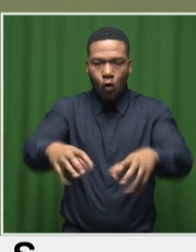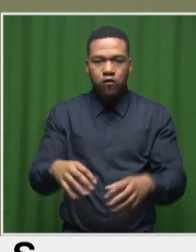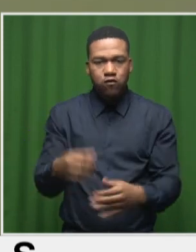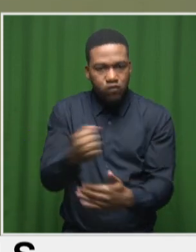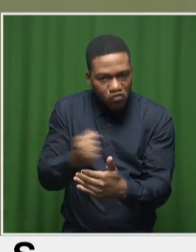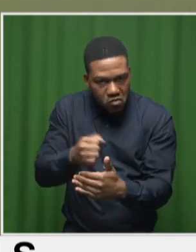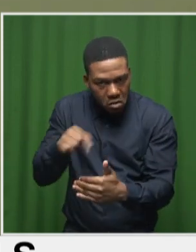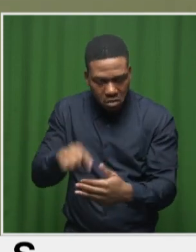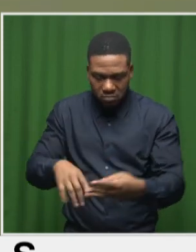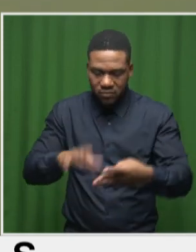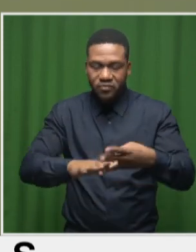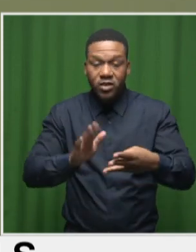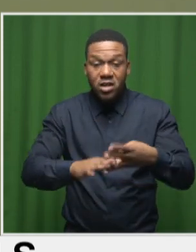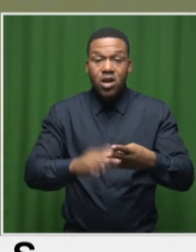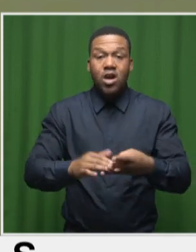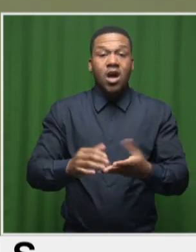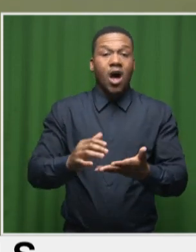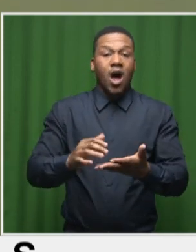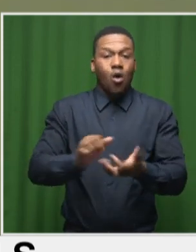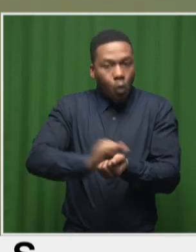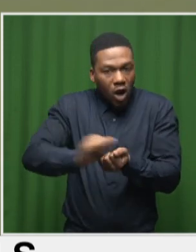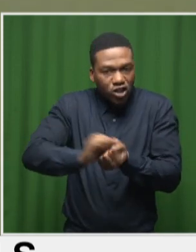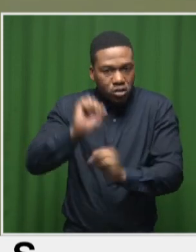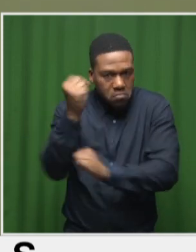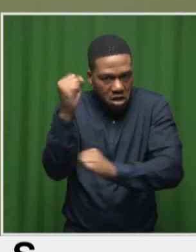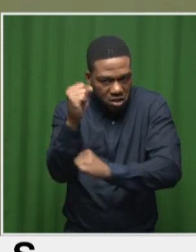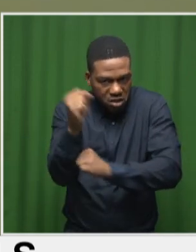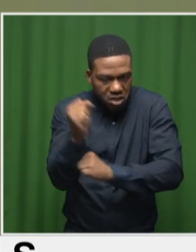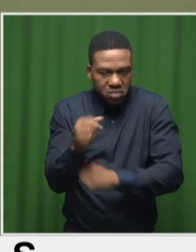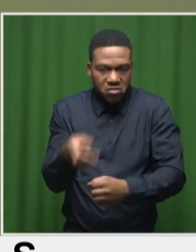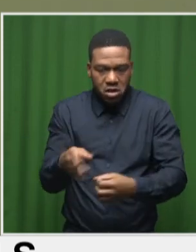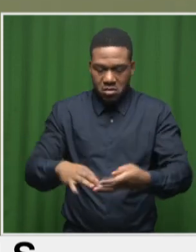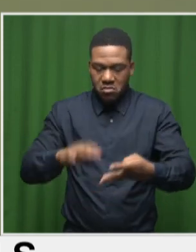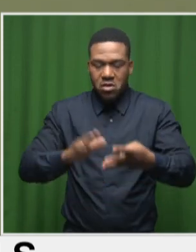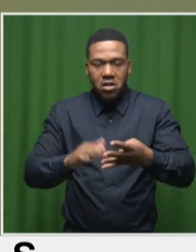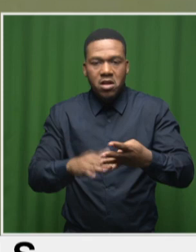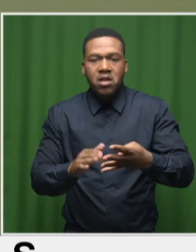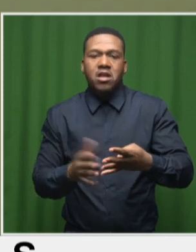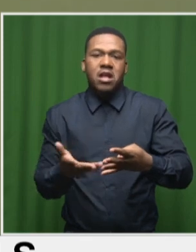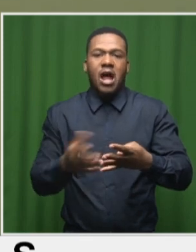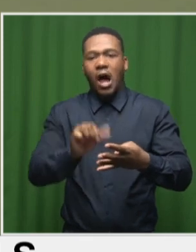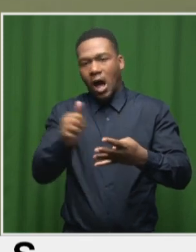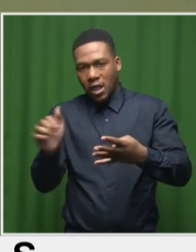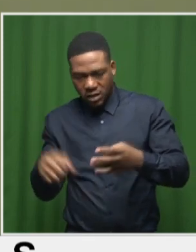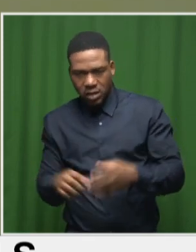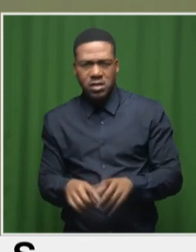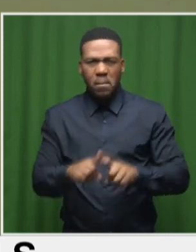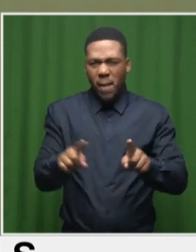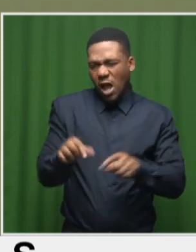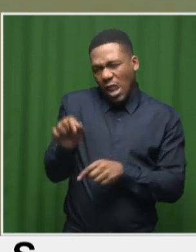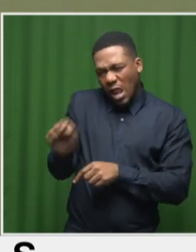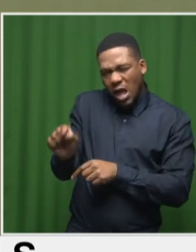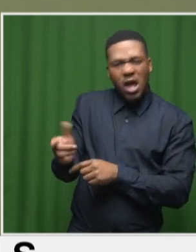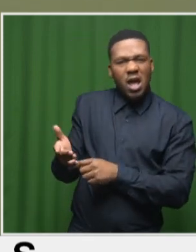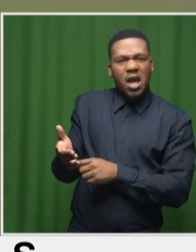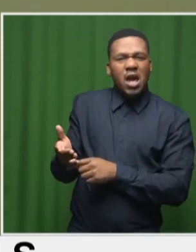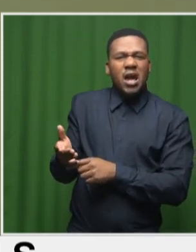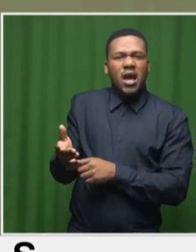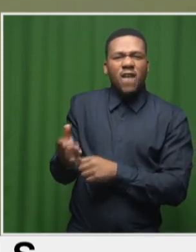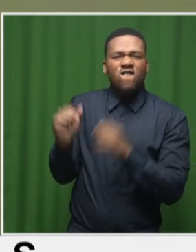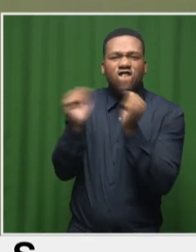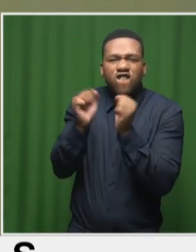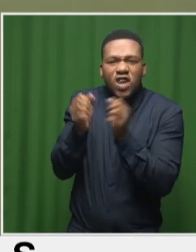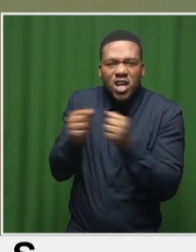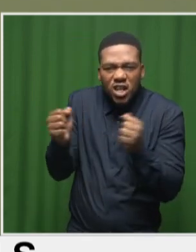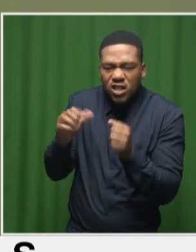So basically you would leave appliances like your fridge, it's fine. Some of your